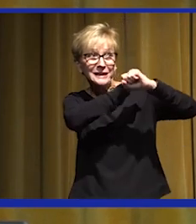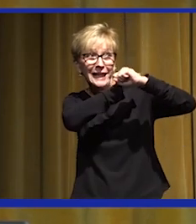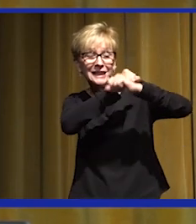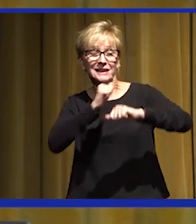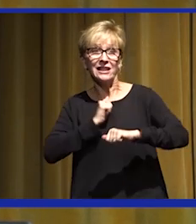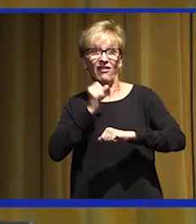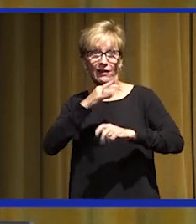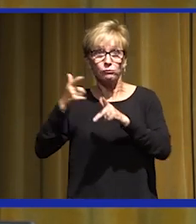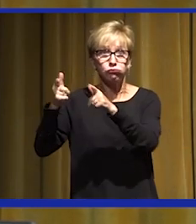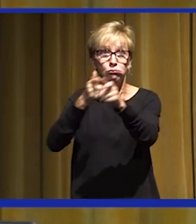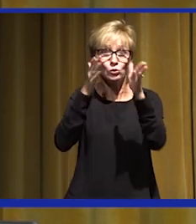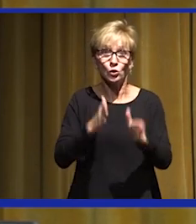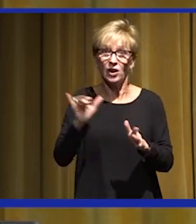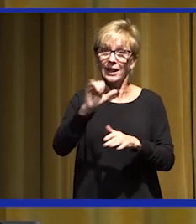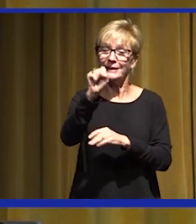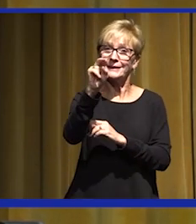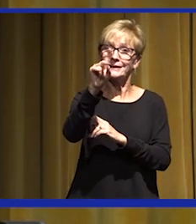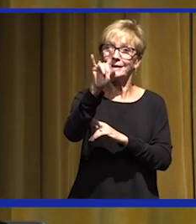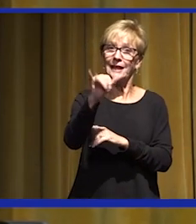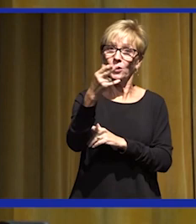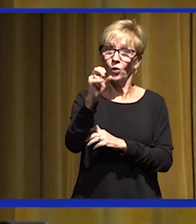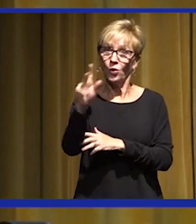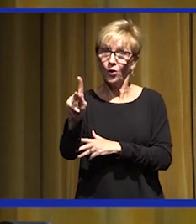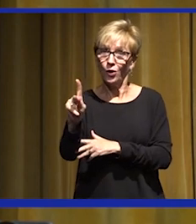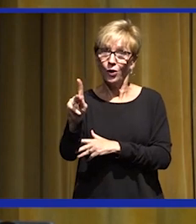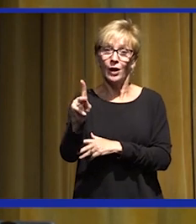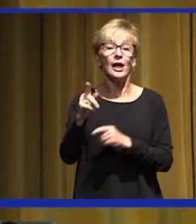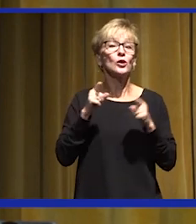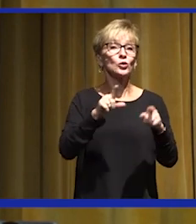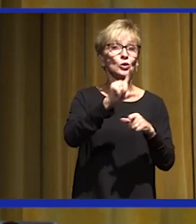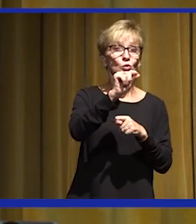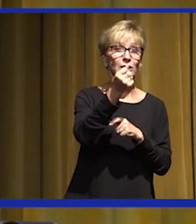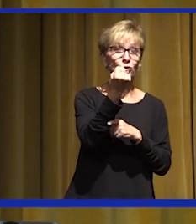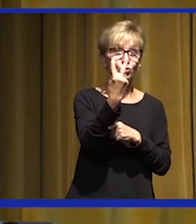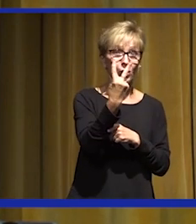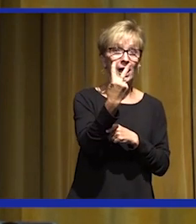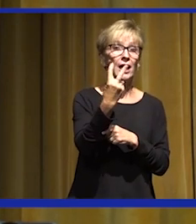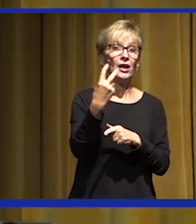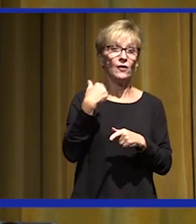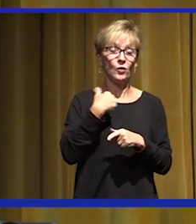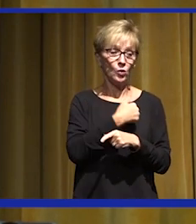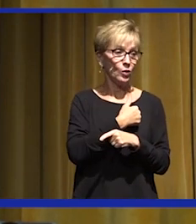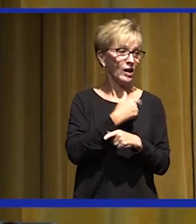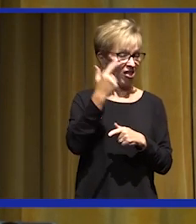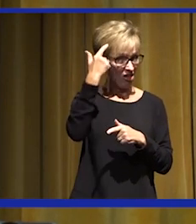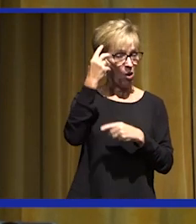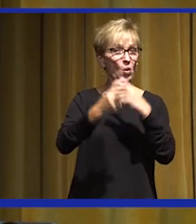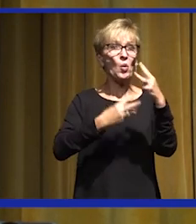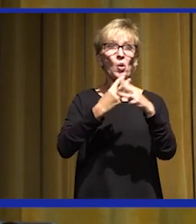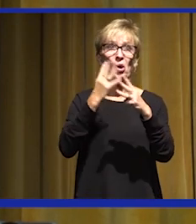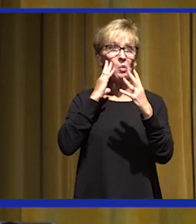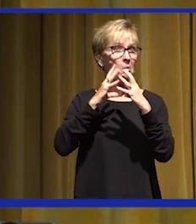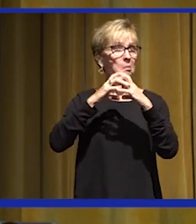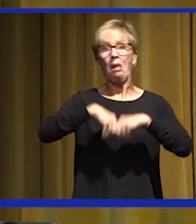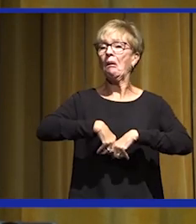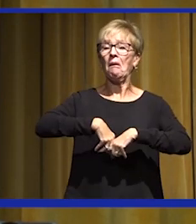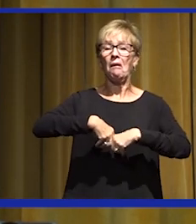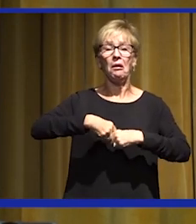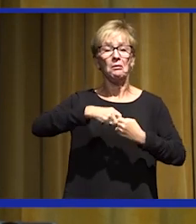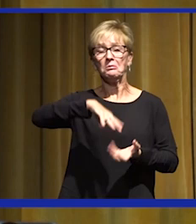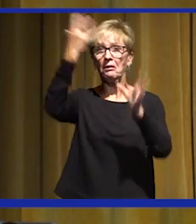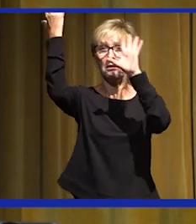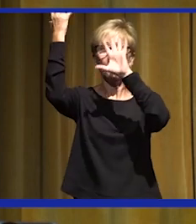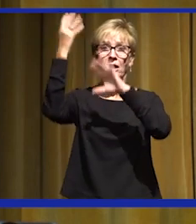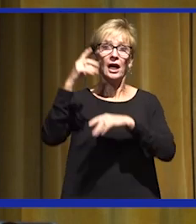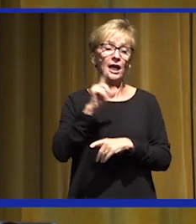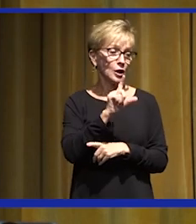Hook shooting. At one point in 2012, we were convinced the world was going to end. And then in